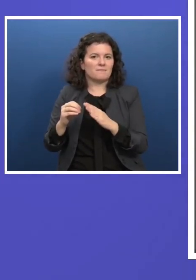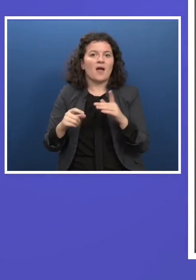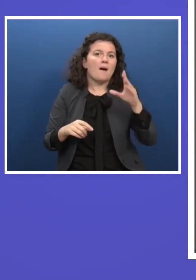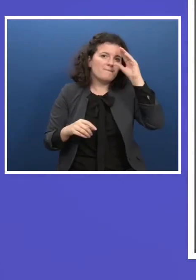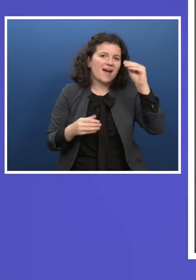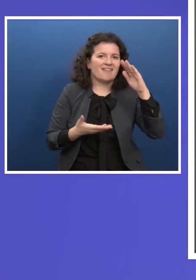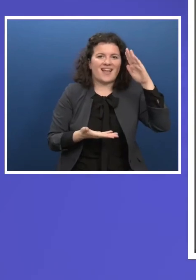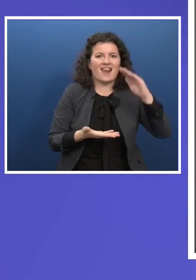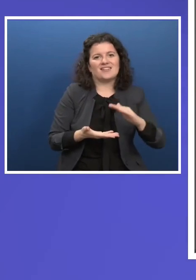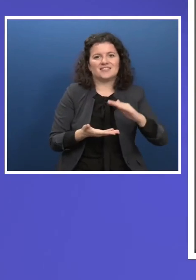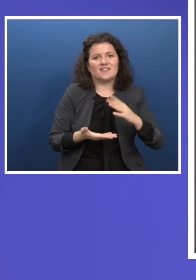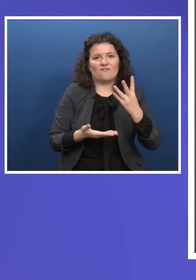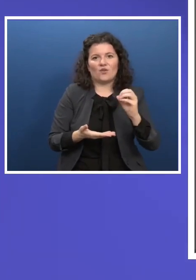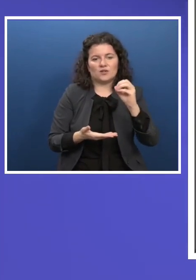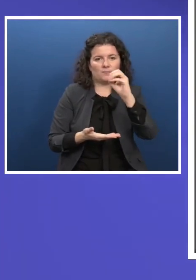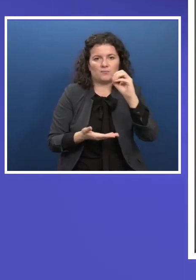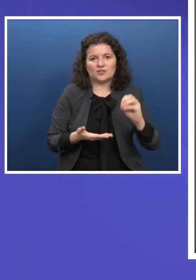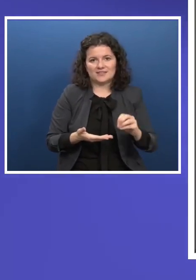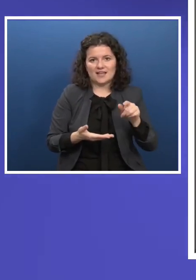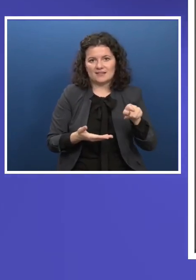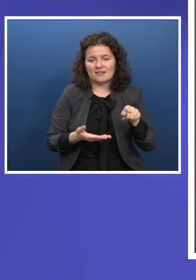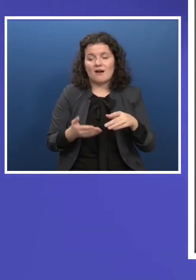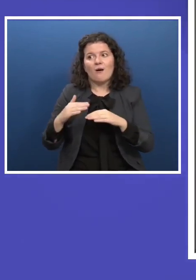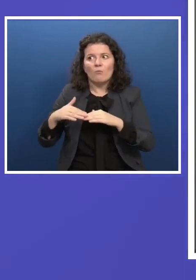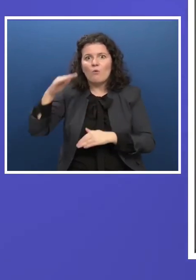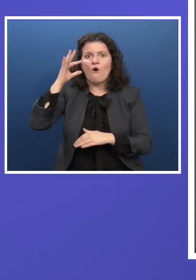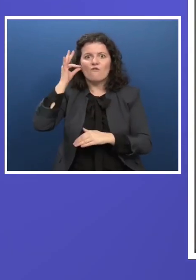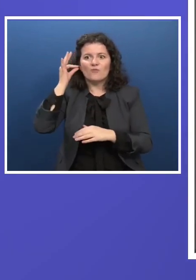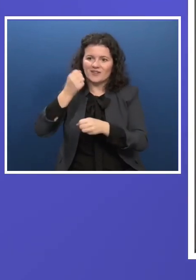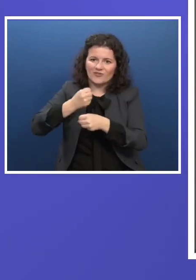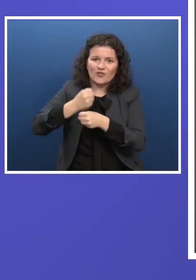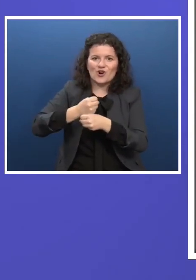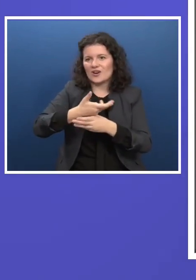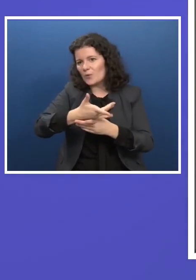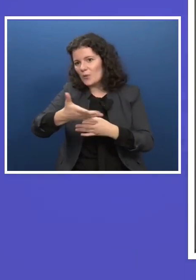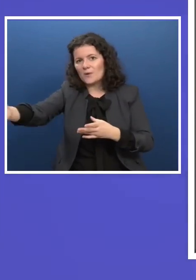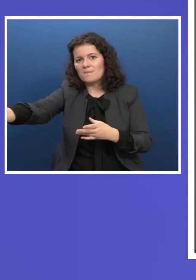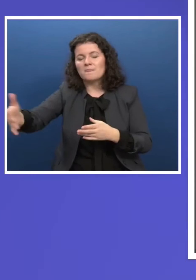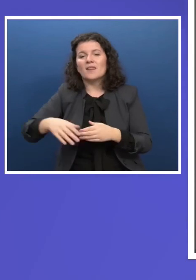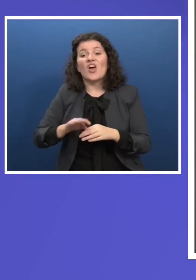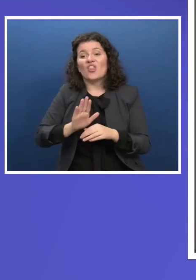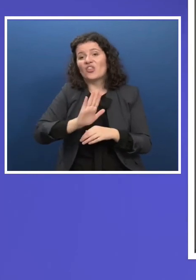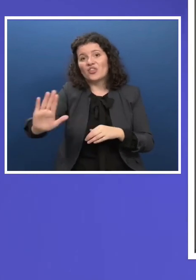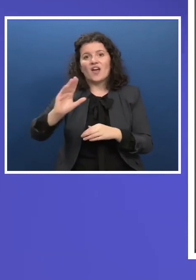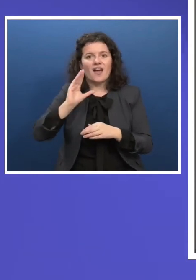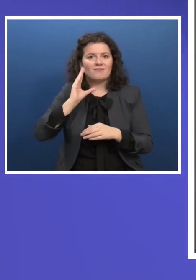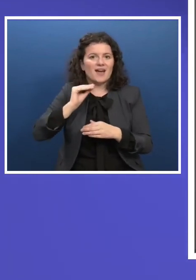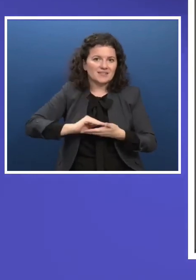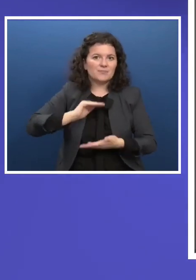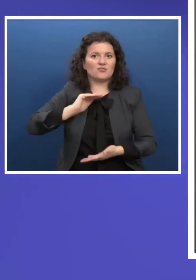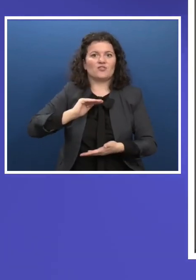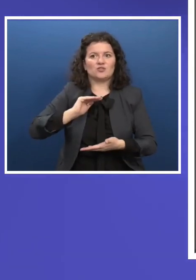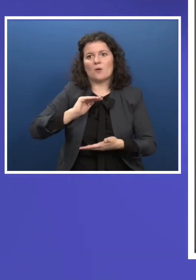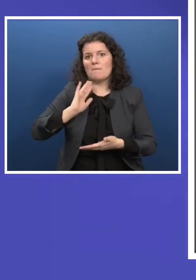there are a lot of women then there, and sometimes we need experienced women to have there. But on the other hand, then when it